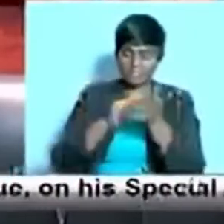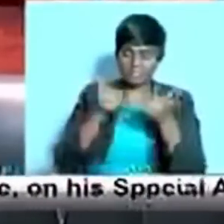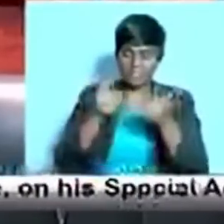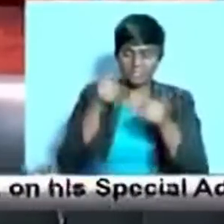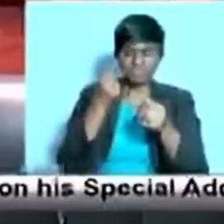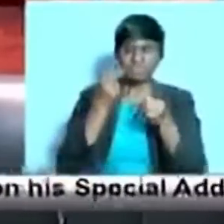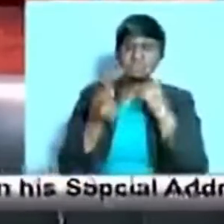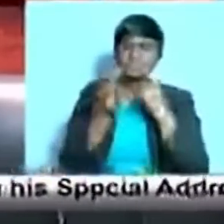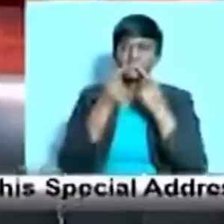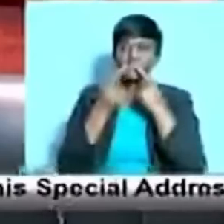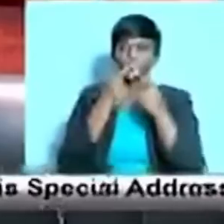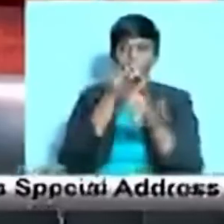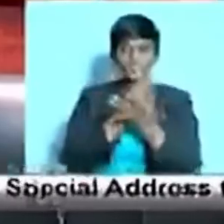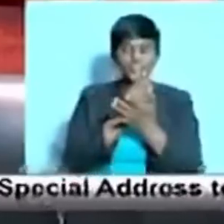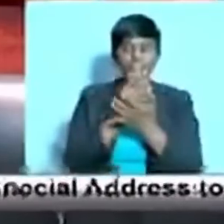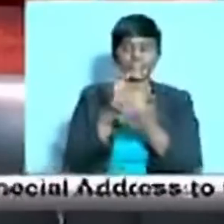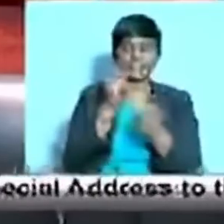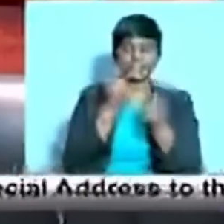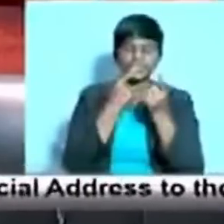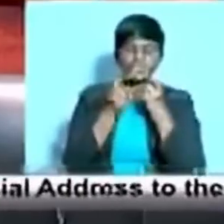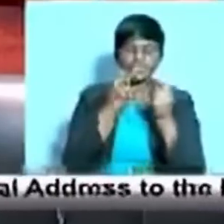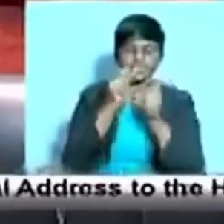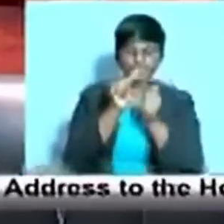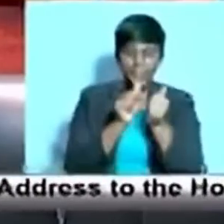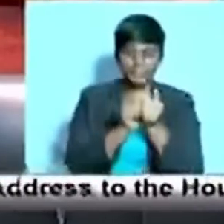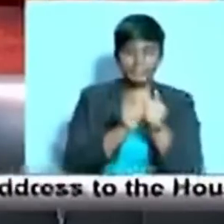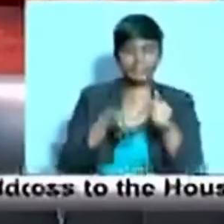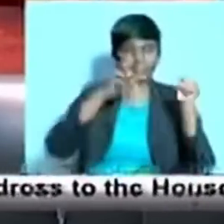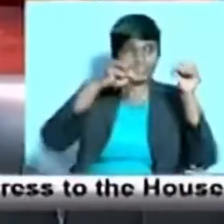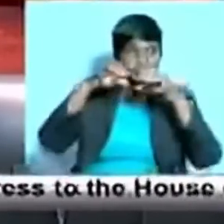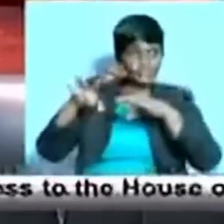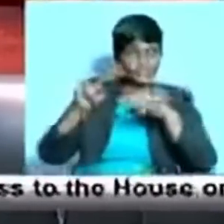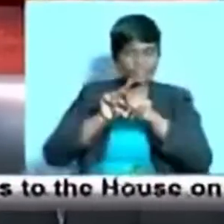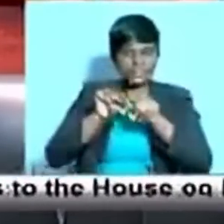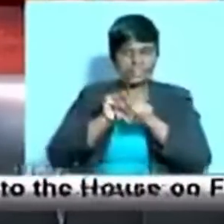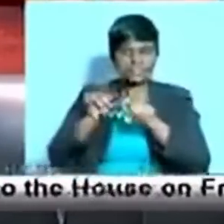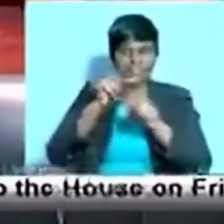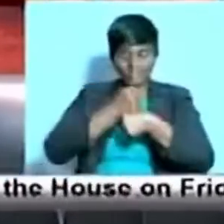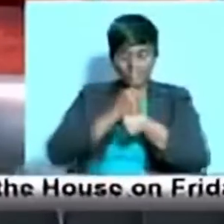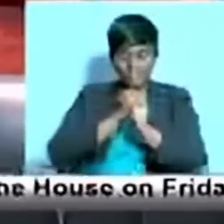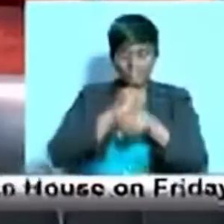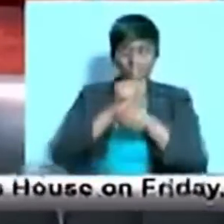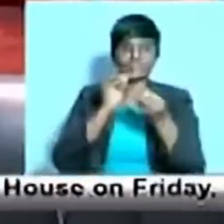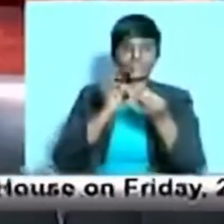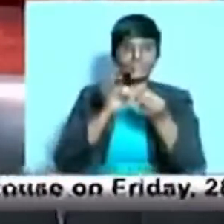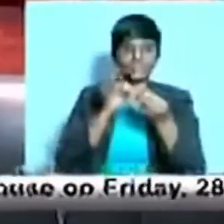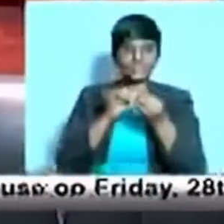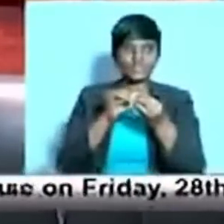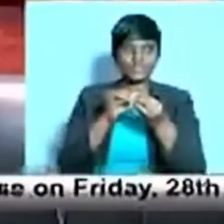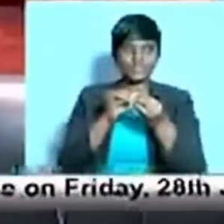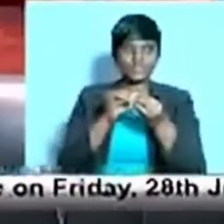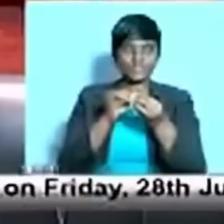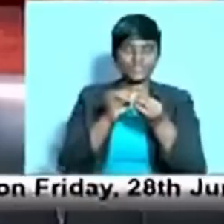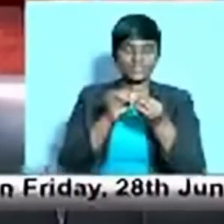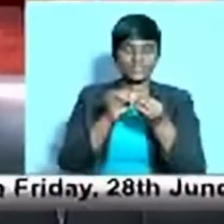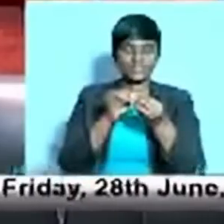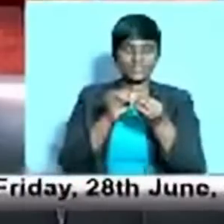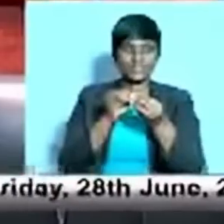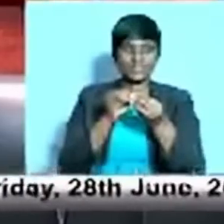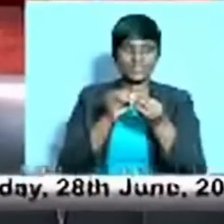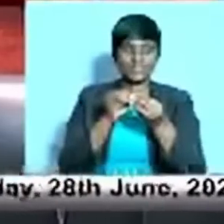stop talking about the issue of electricity like it's a creation of this government.